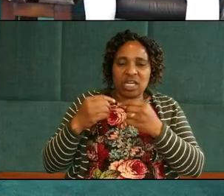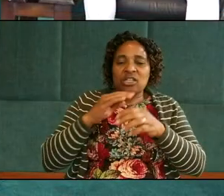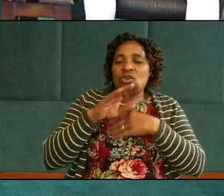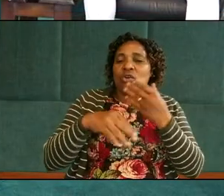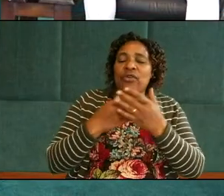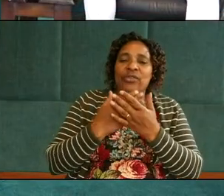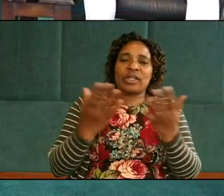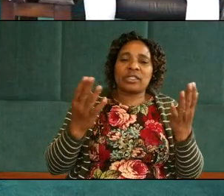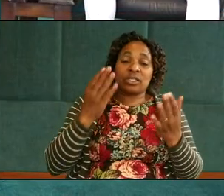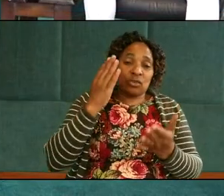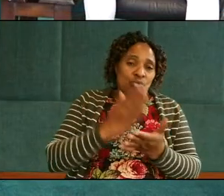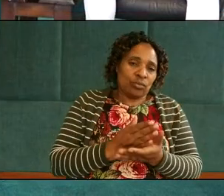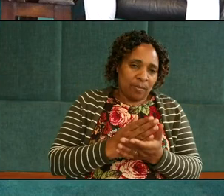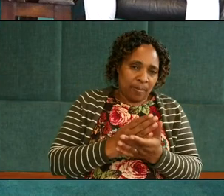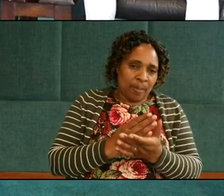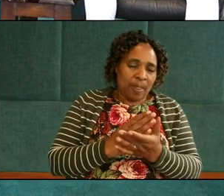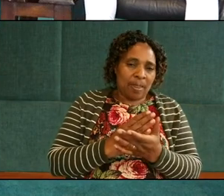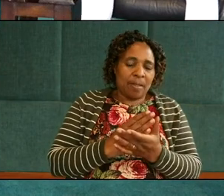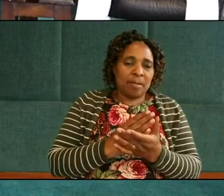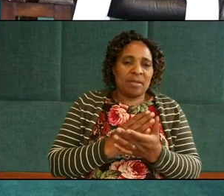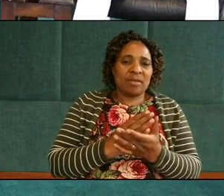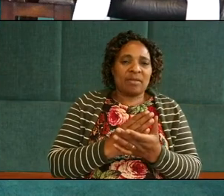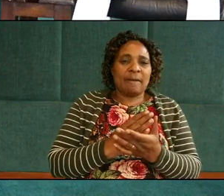into consideration. Yeah. No, true.